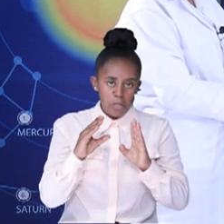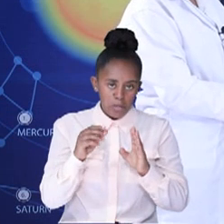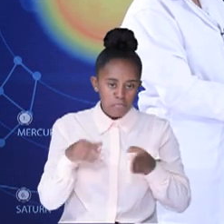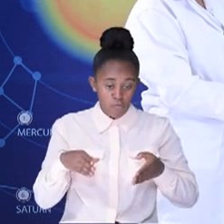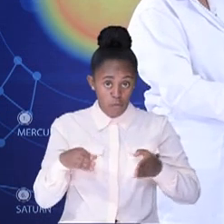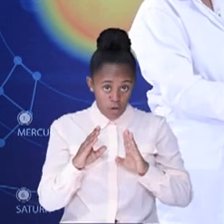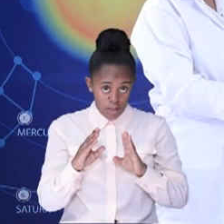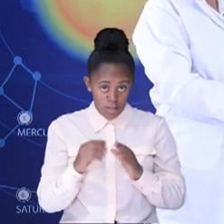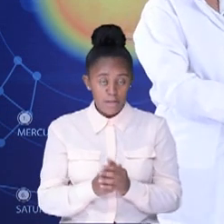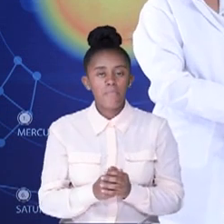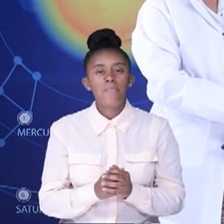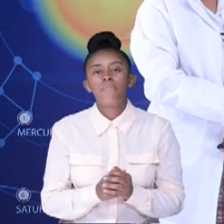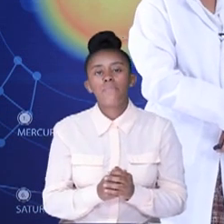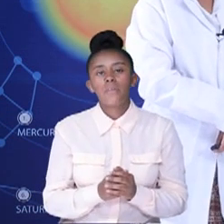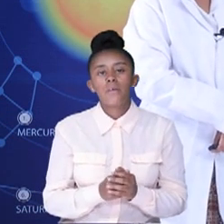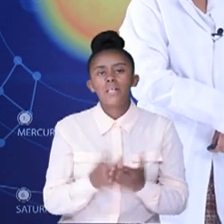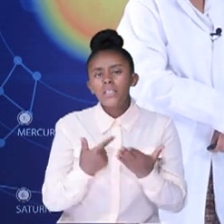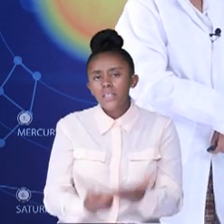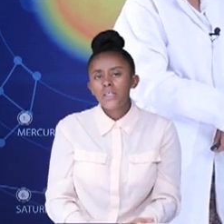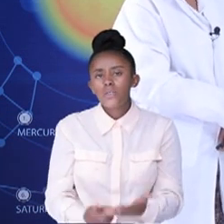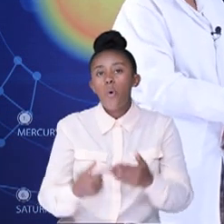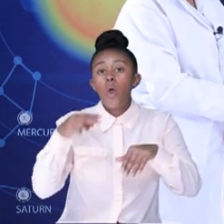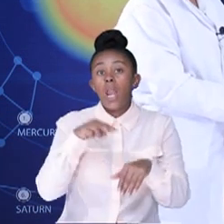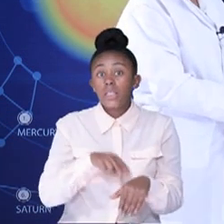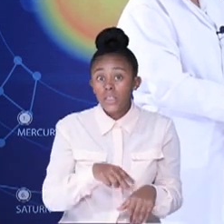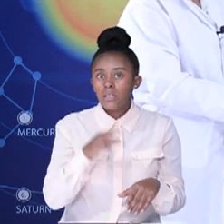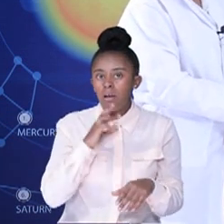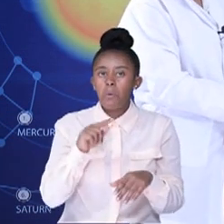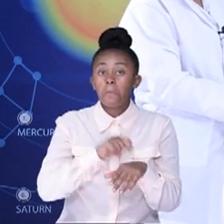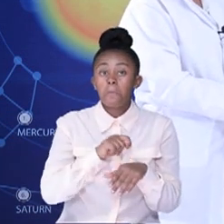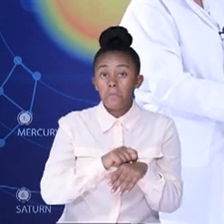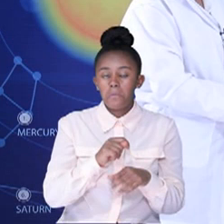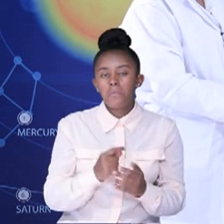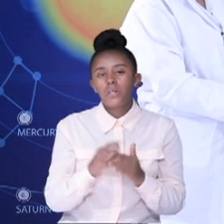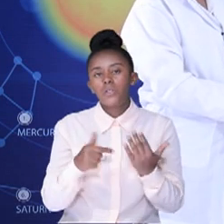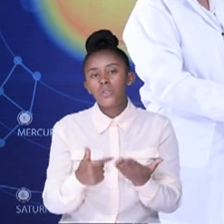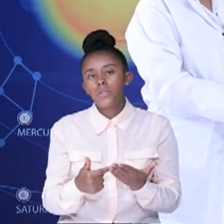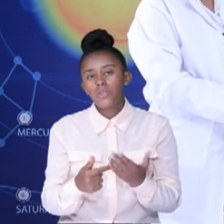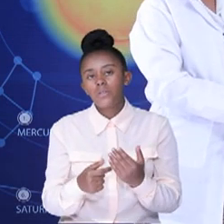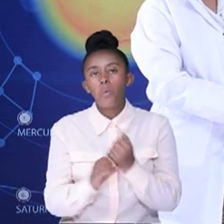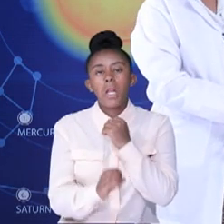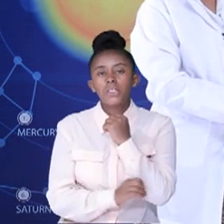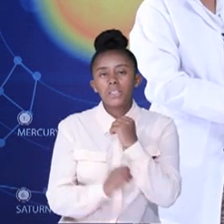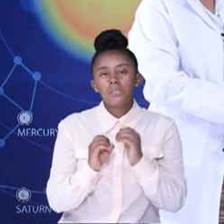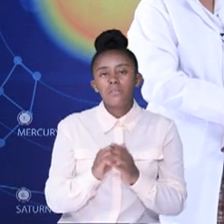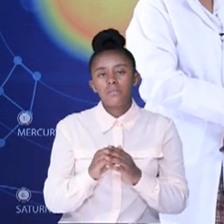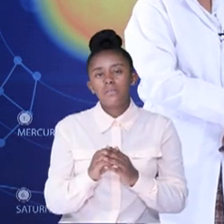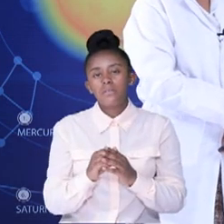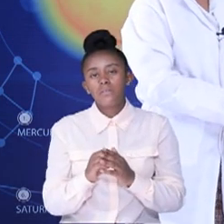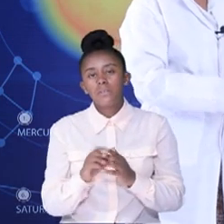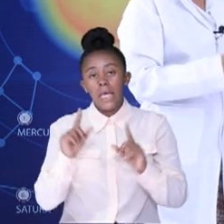These organizations are very important because due to voluntary counseling and